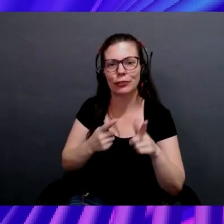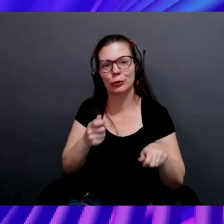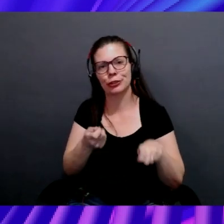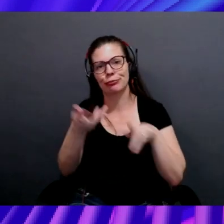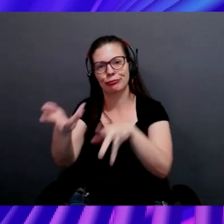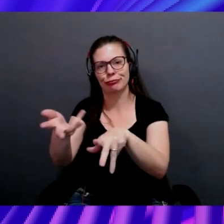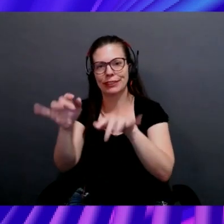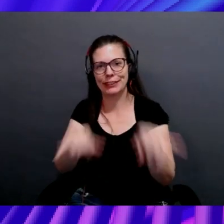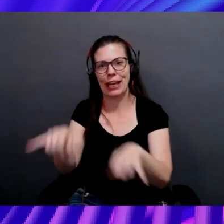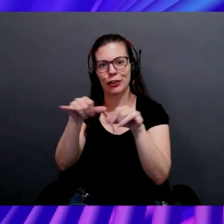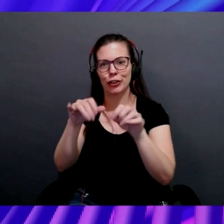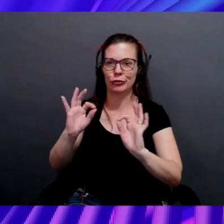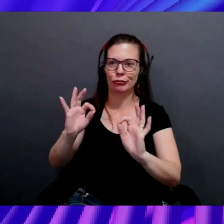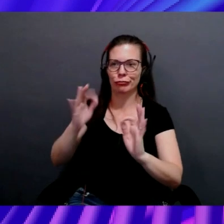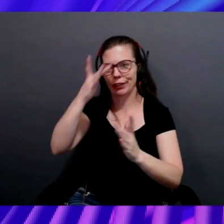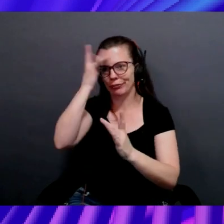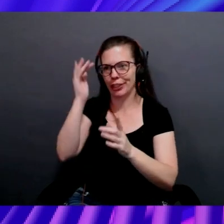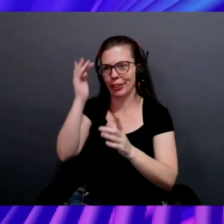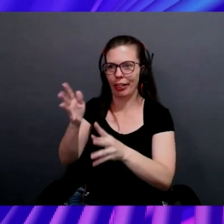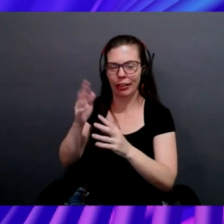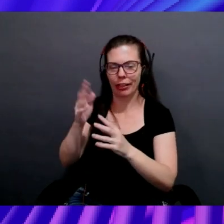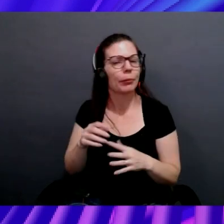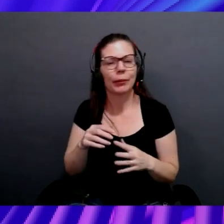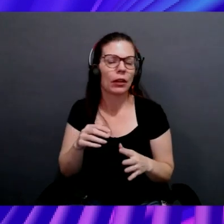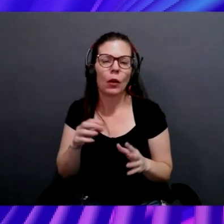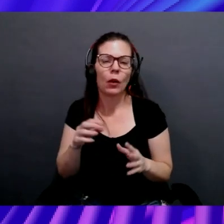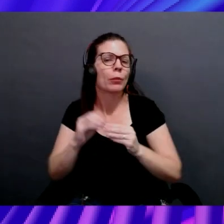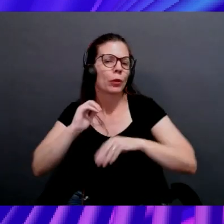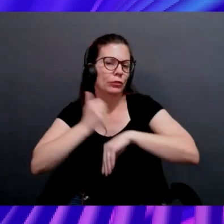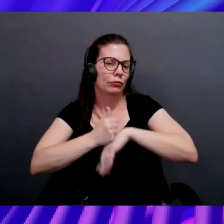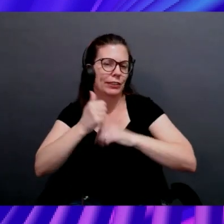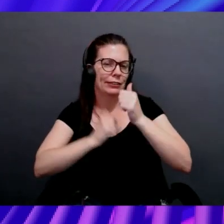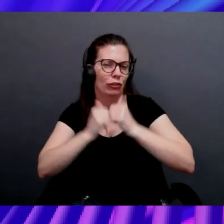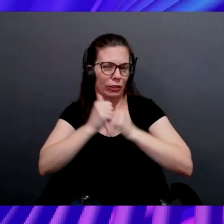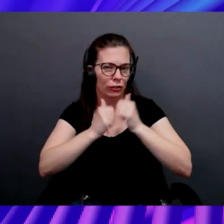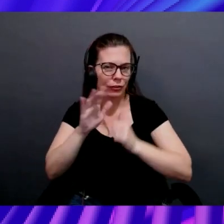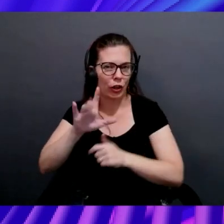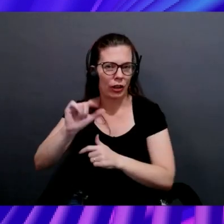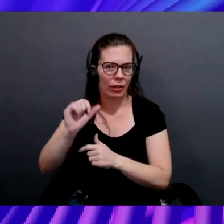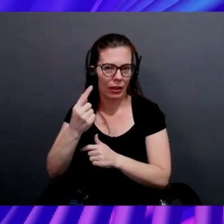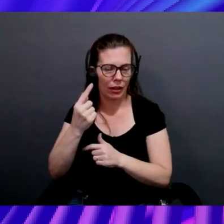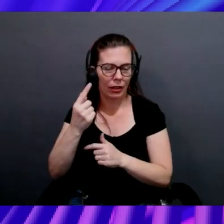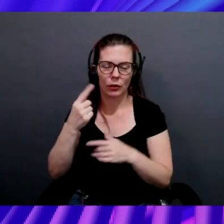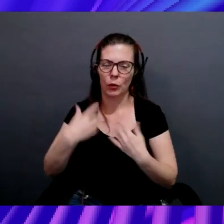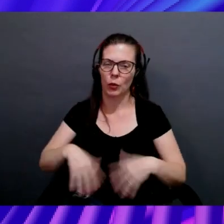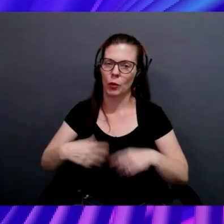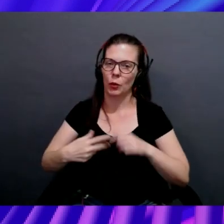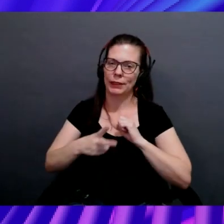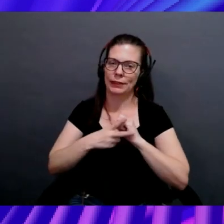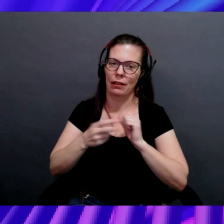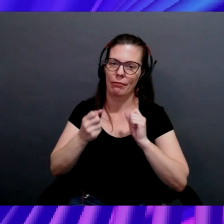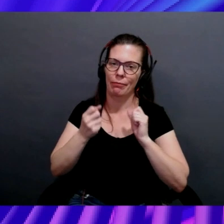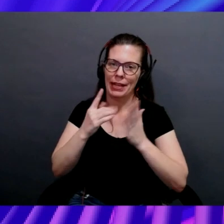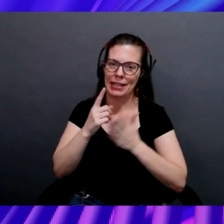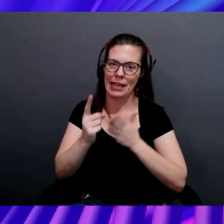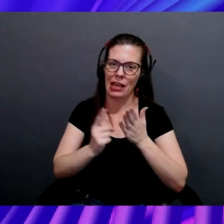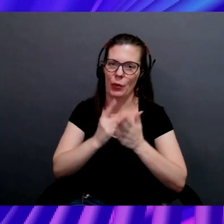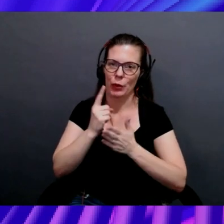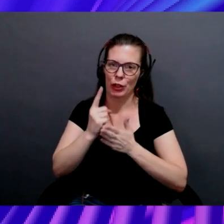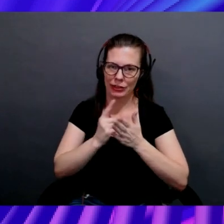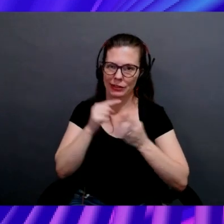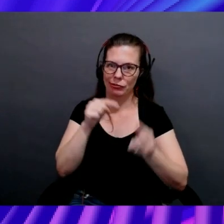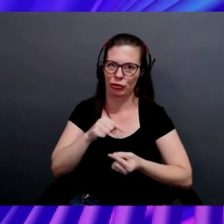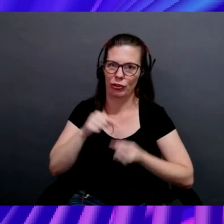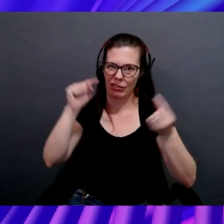it. A little bit more structuring to your logs is going to save you hours of headaches down the road. It just makes everything so much more